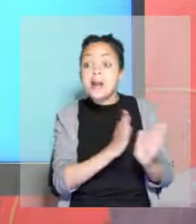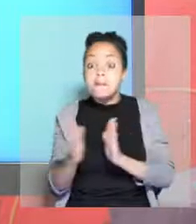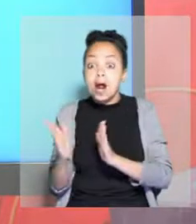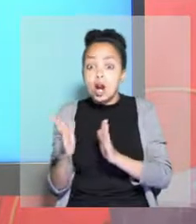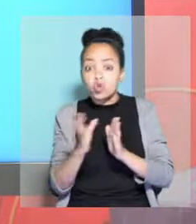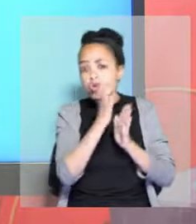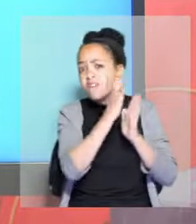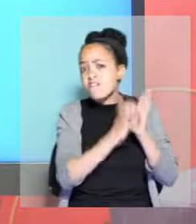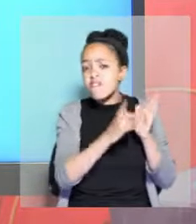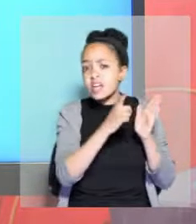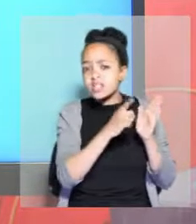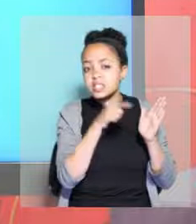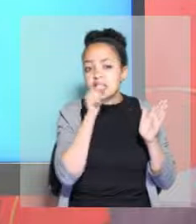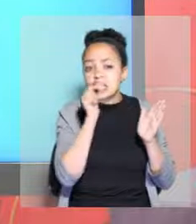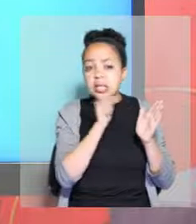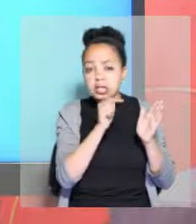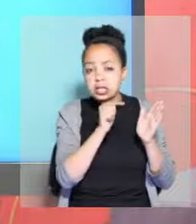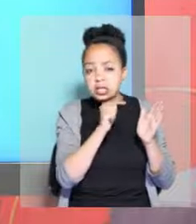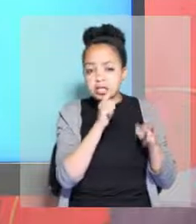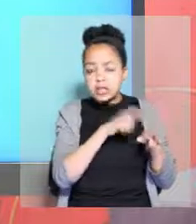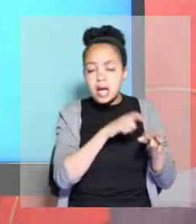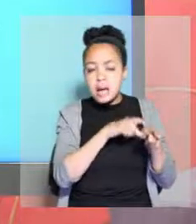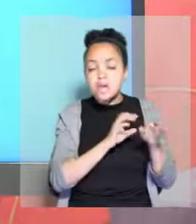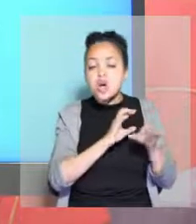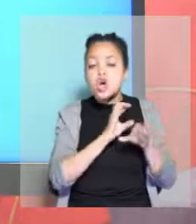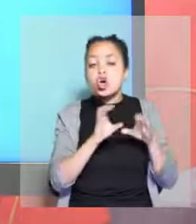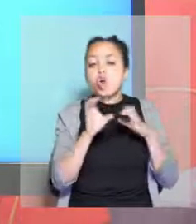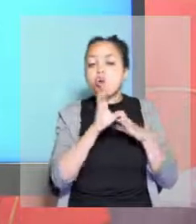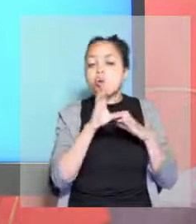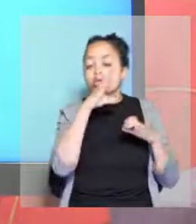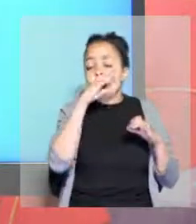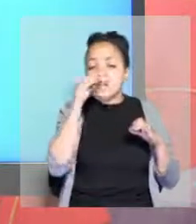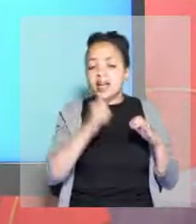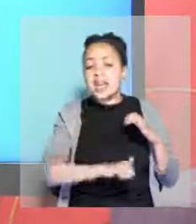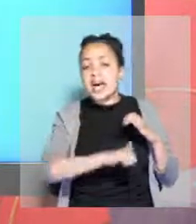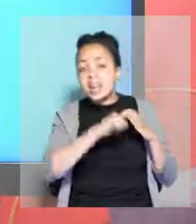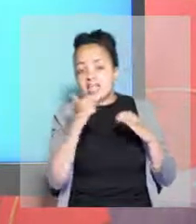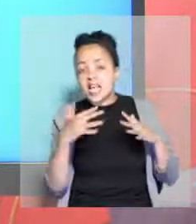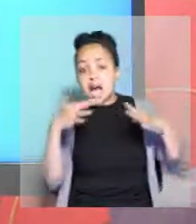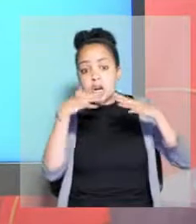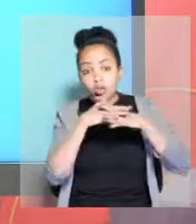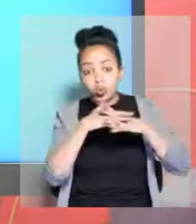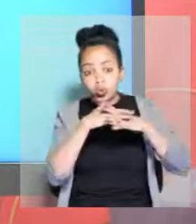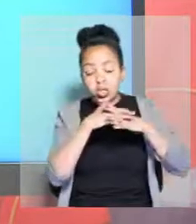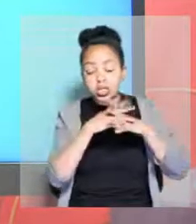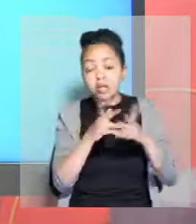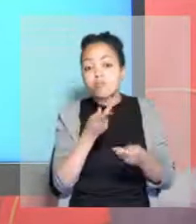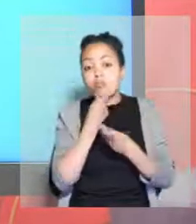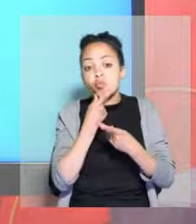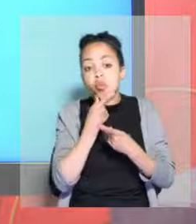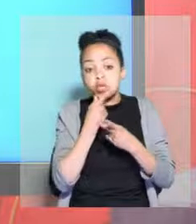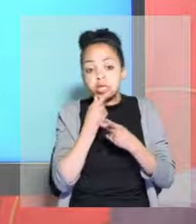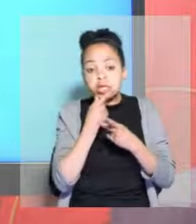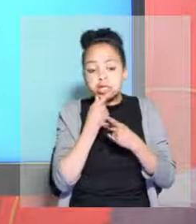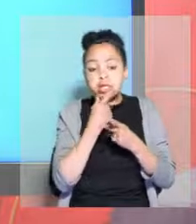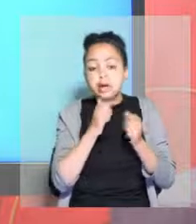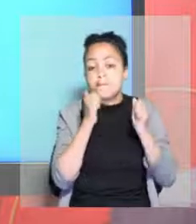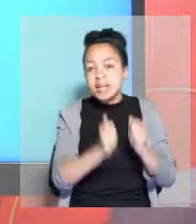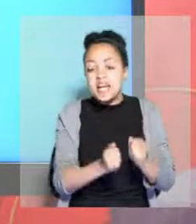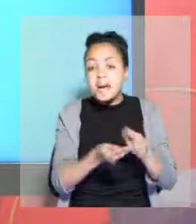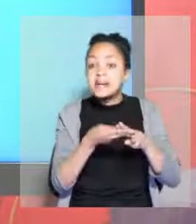phase, during which chromosome and another associated histone protein